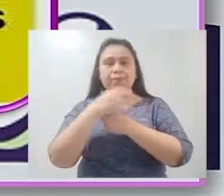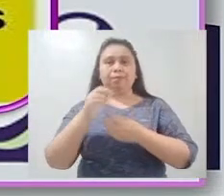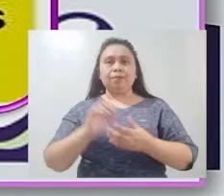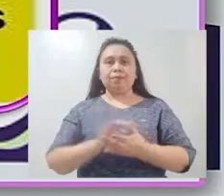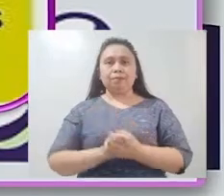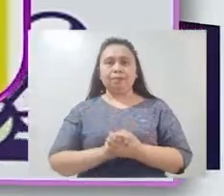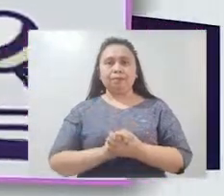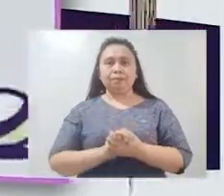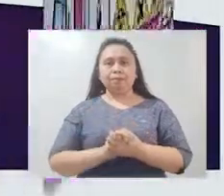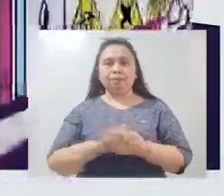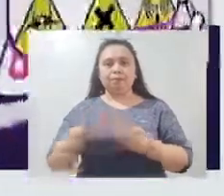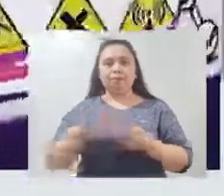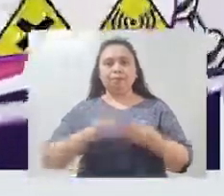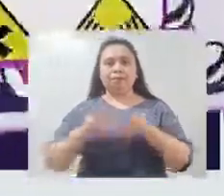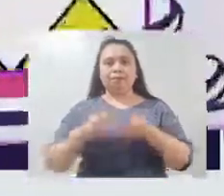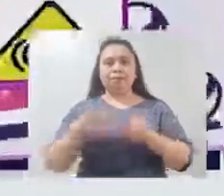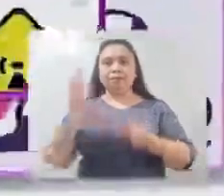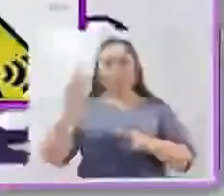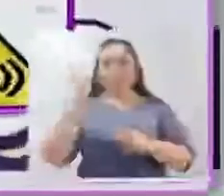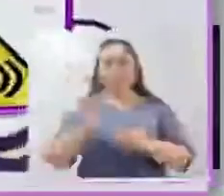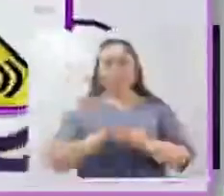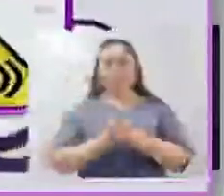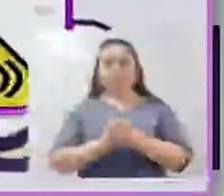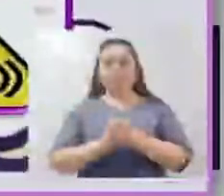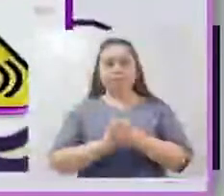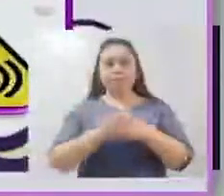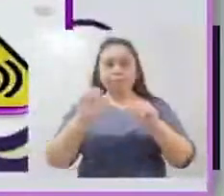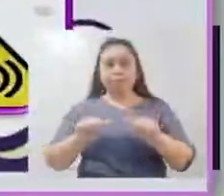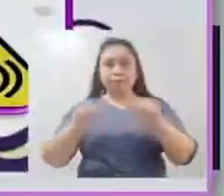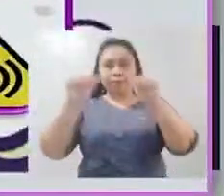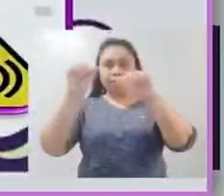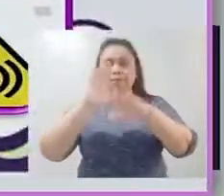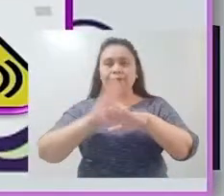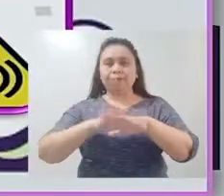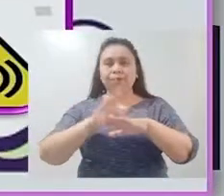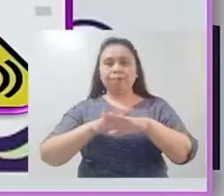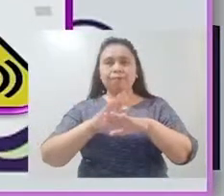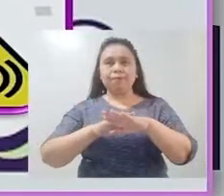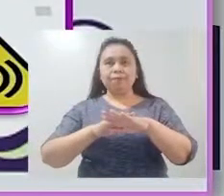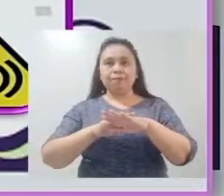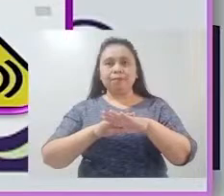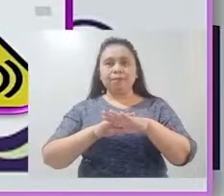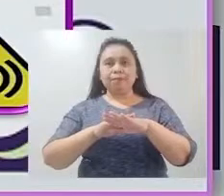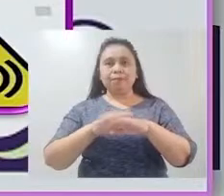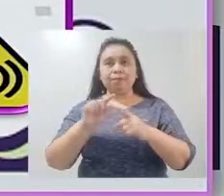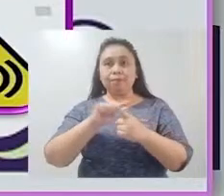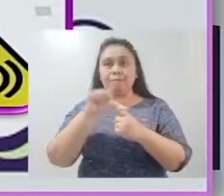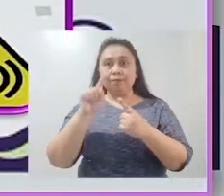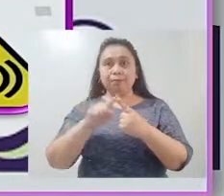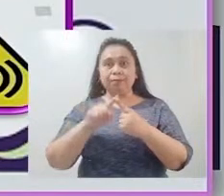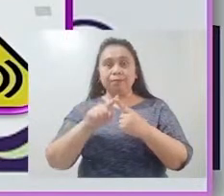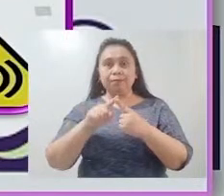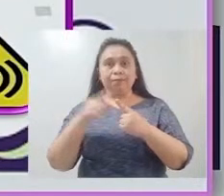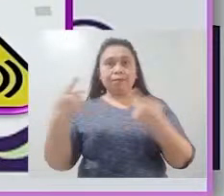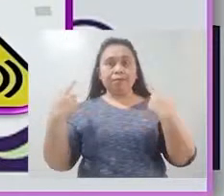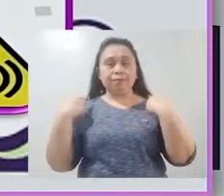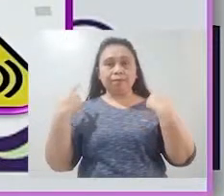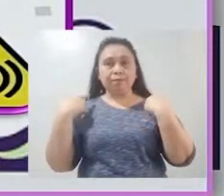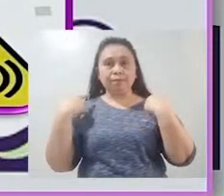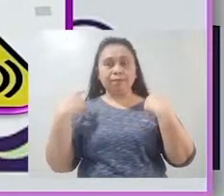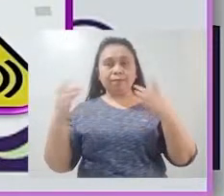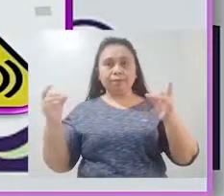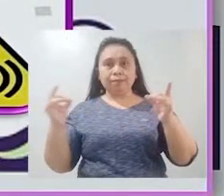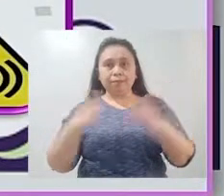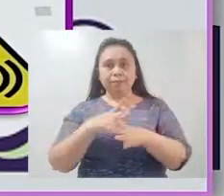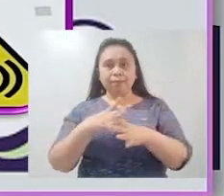toxic. Number 6, pause warning signs when unusual hazards,